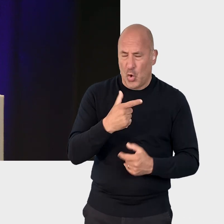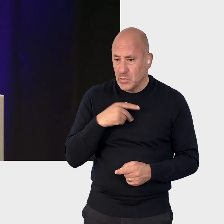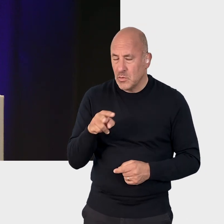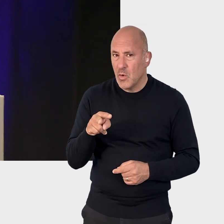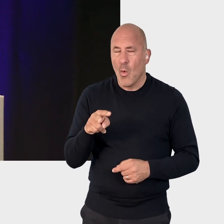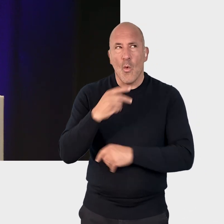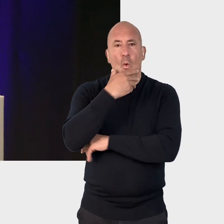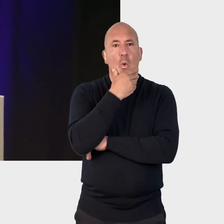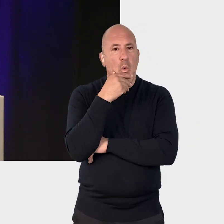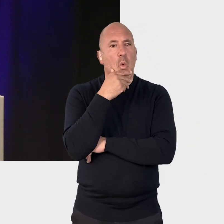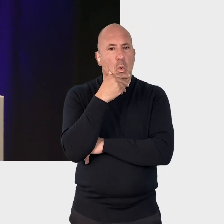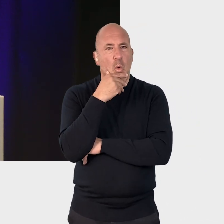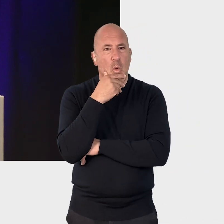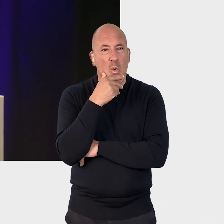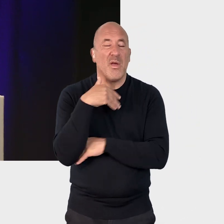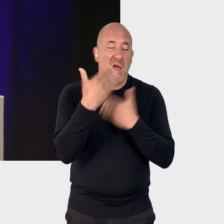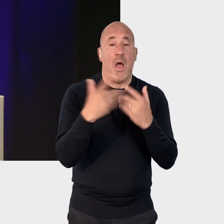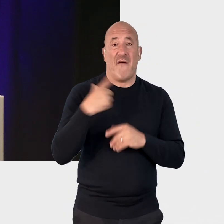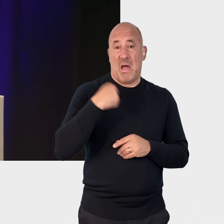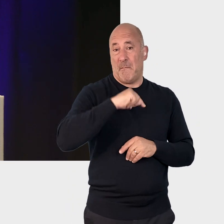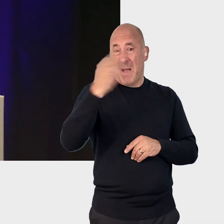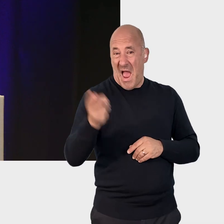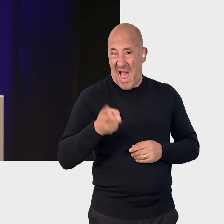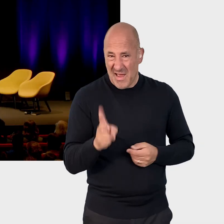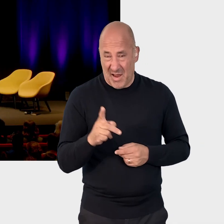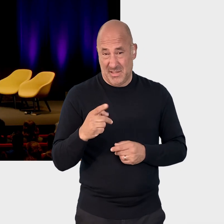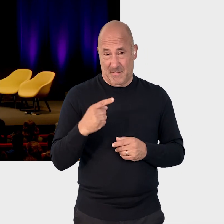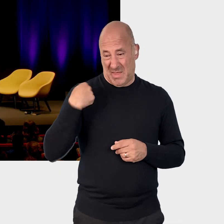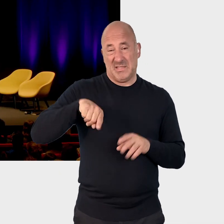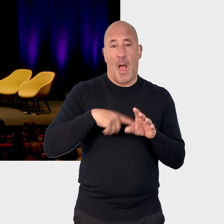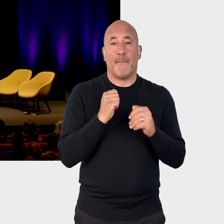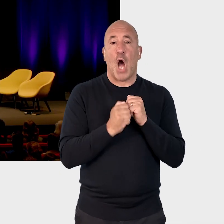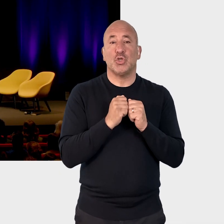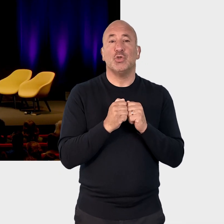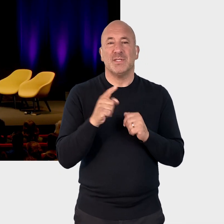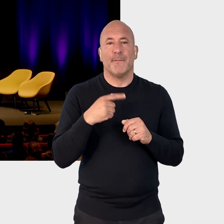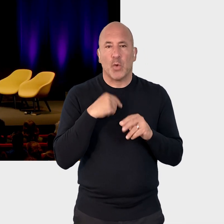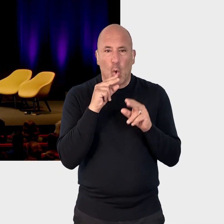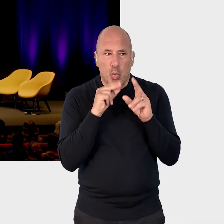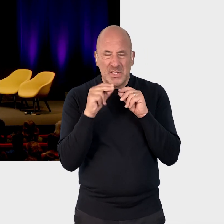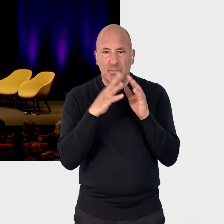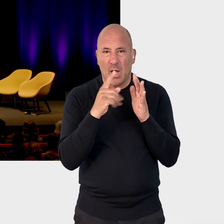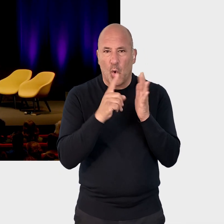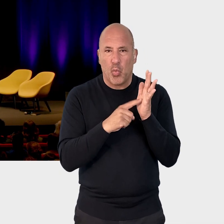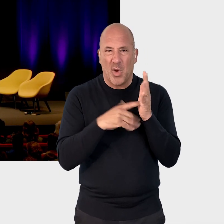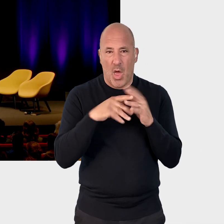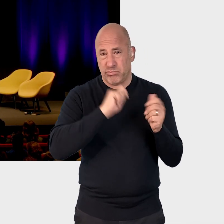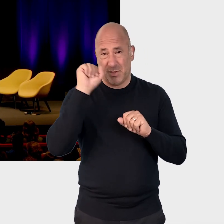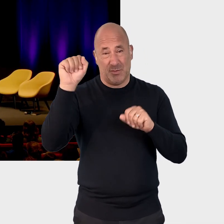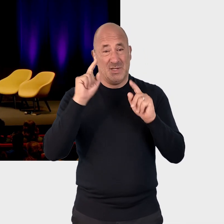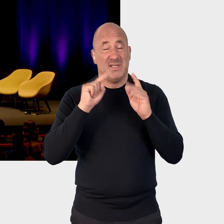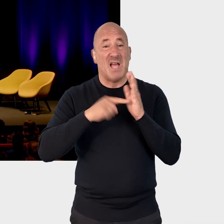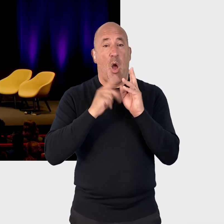dynamic impact on the young people we were working with. We were then invited back up, and this was in March this year, to bring Whispering Willows